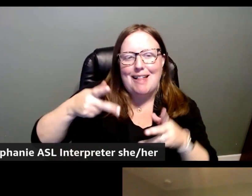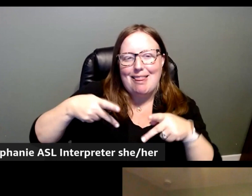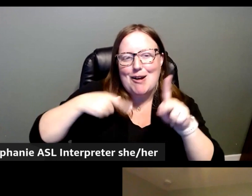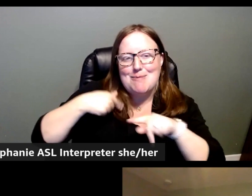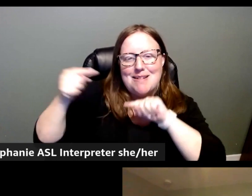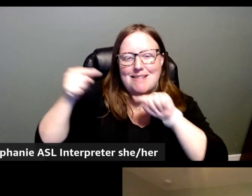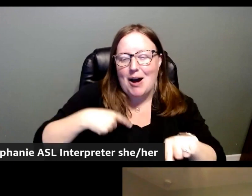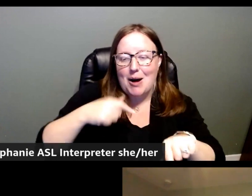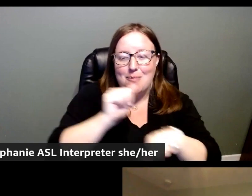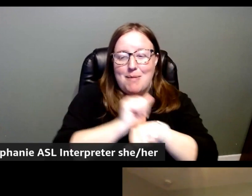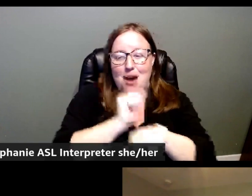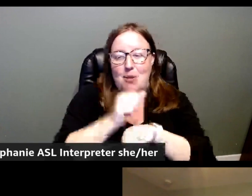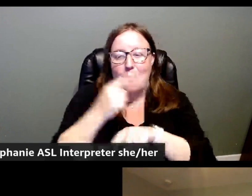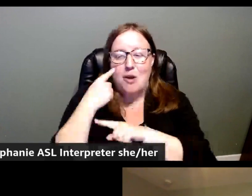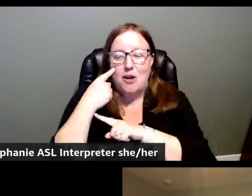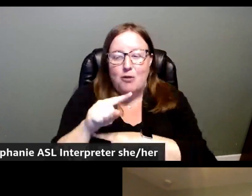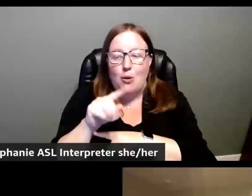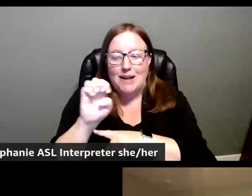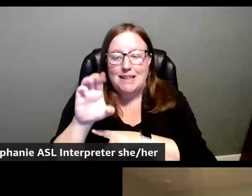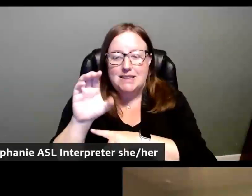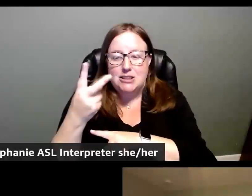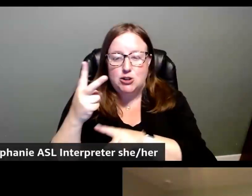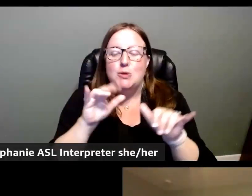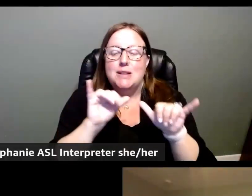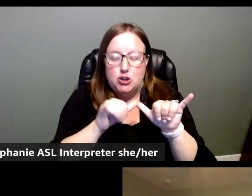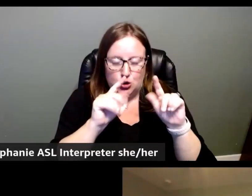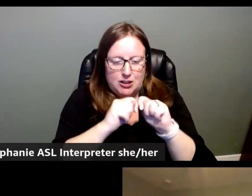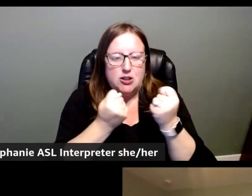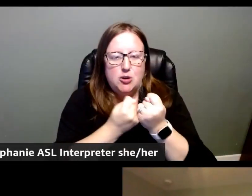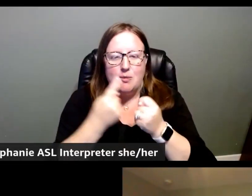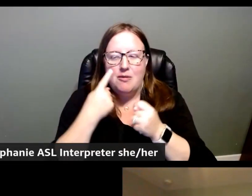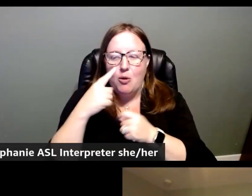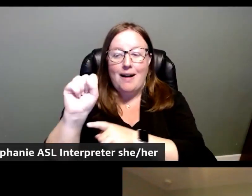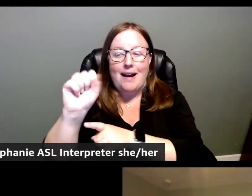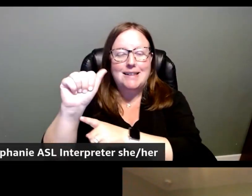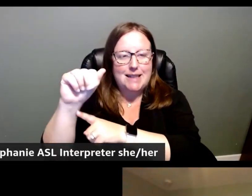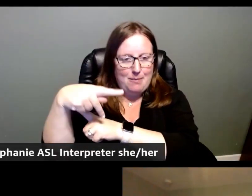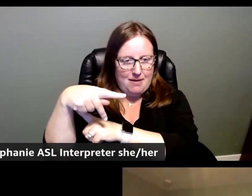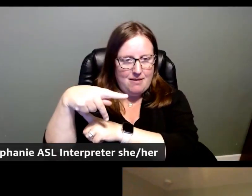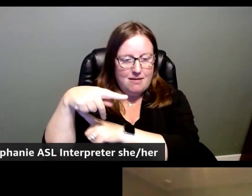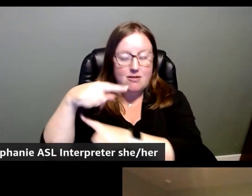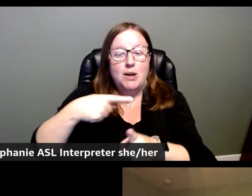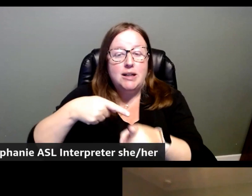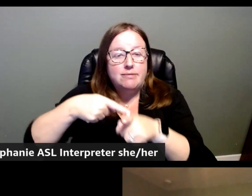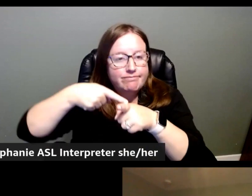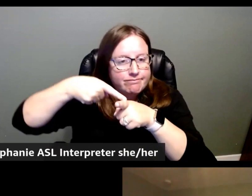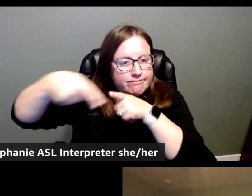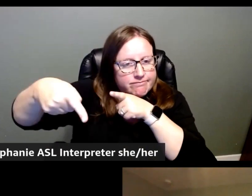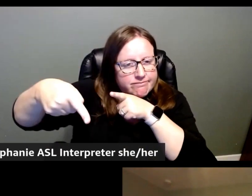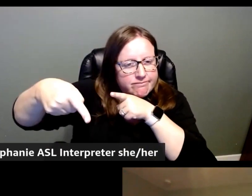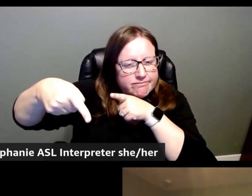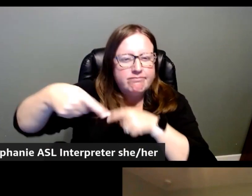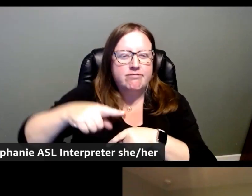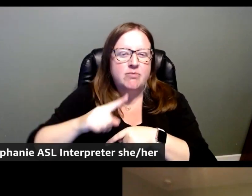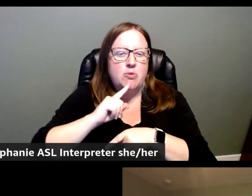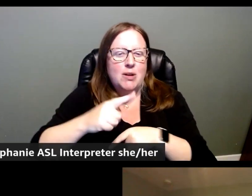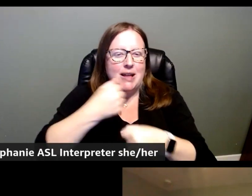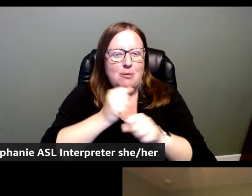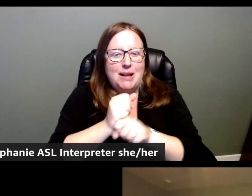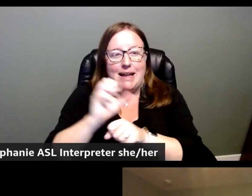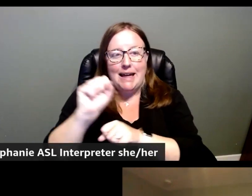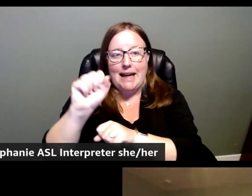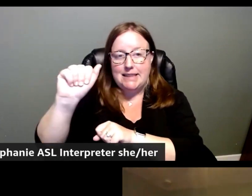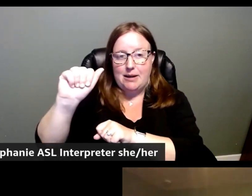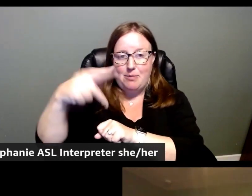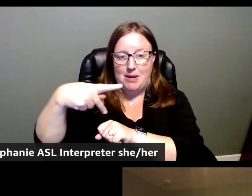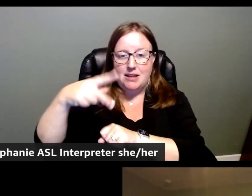our EC2 engineering team for SAP. We specialize in, I like to say we specialize in making SAP software